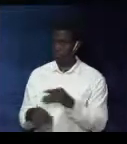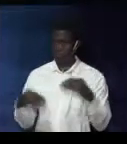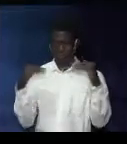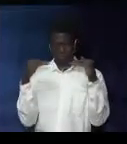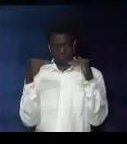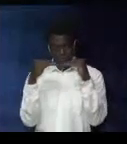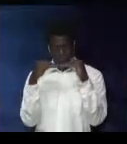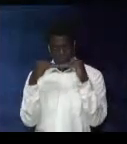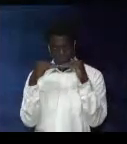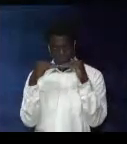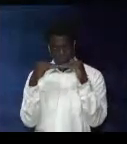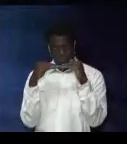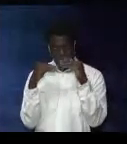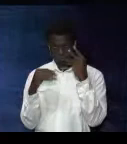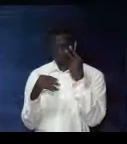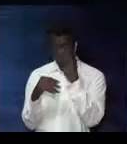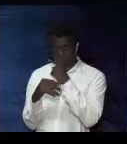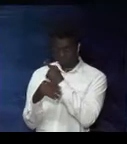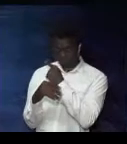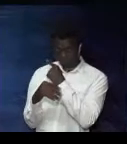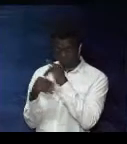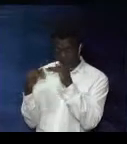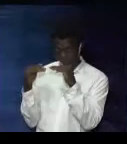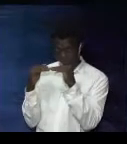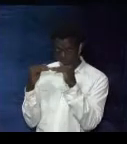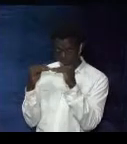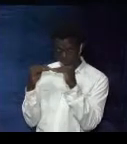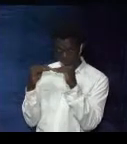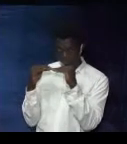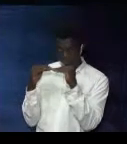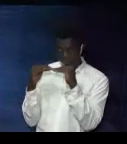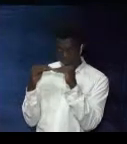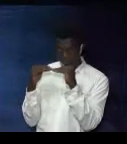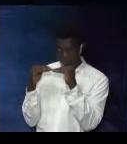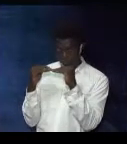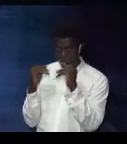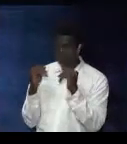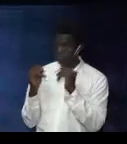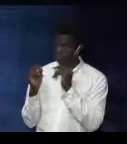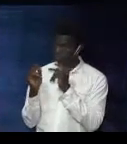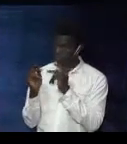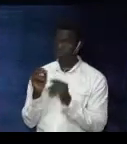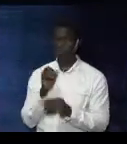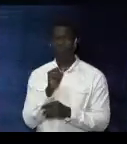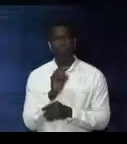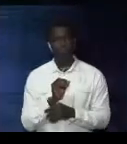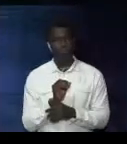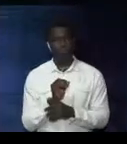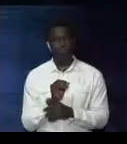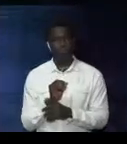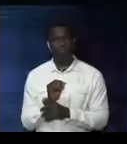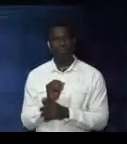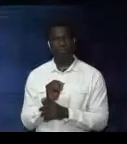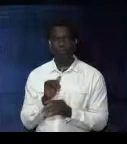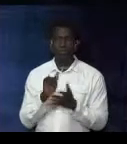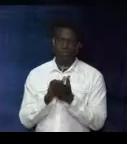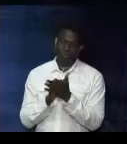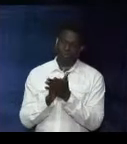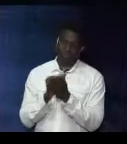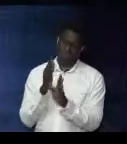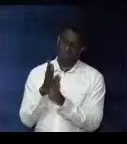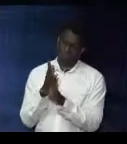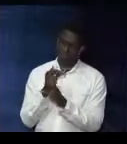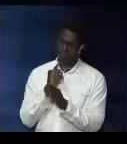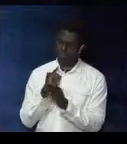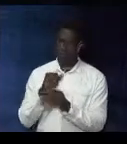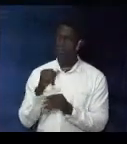Yep, that's it. See, no overlap, no overlap. So that line is